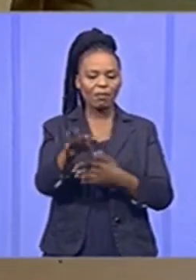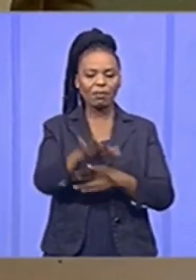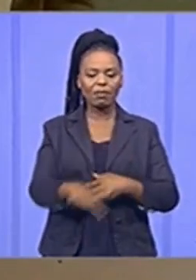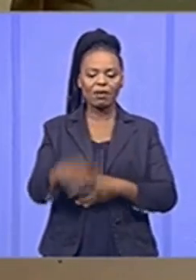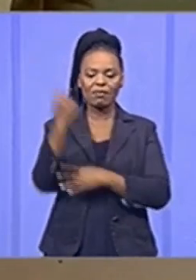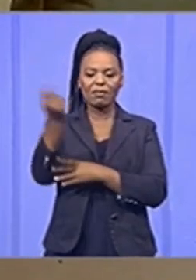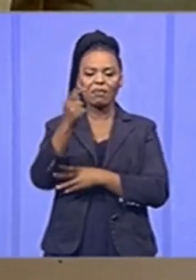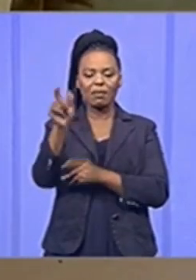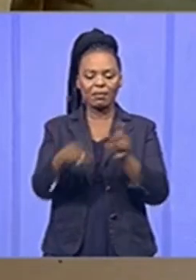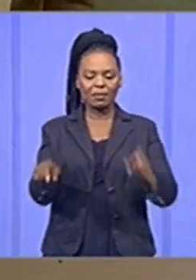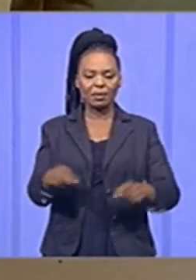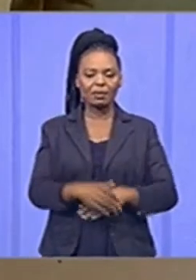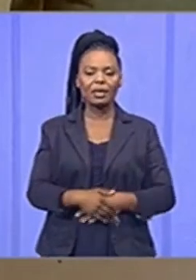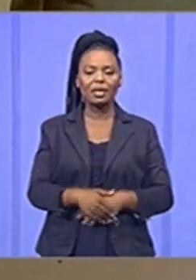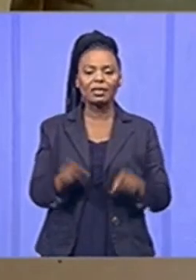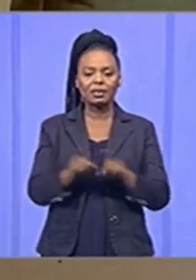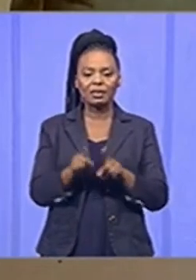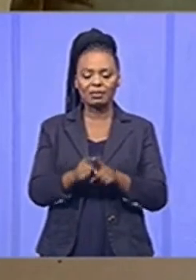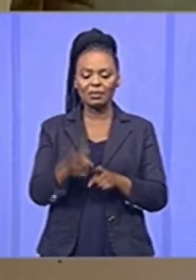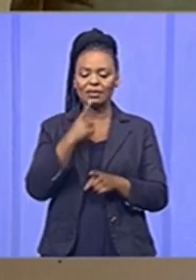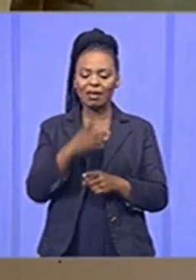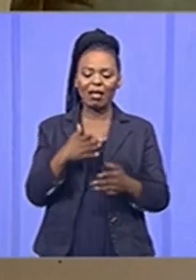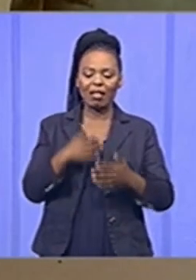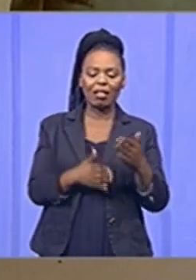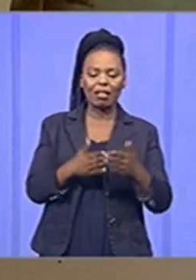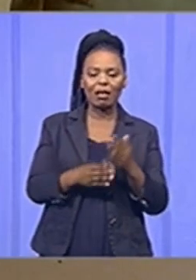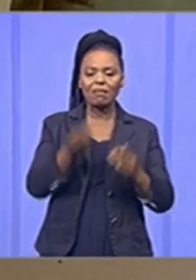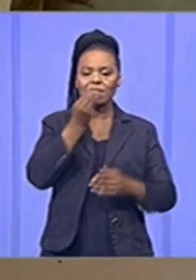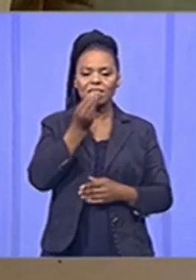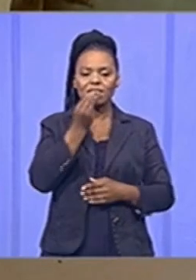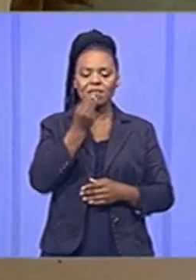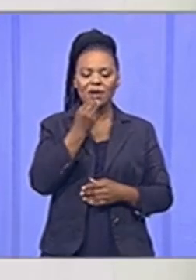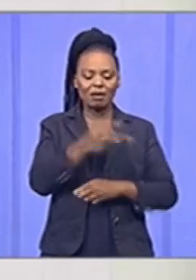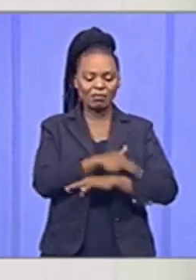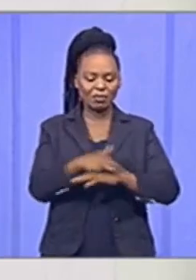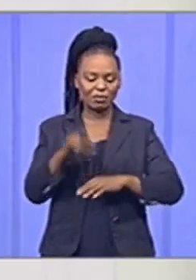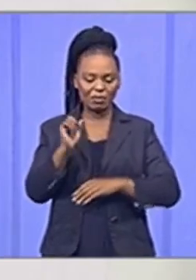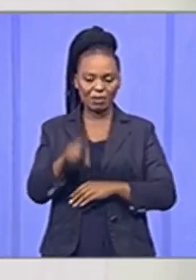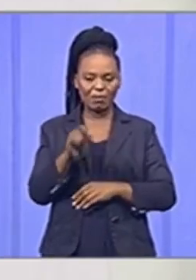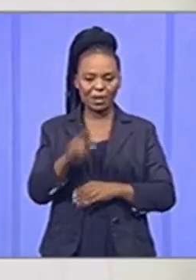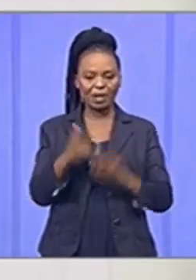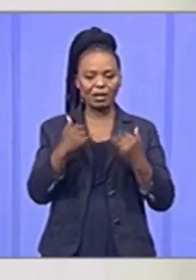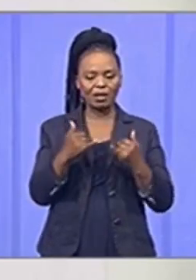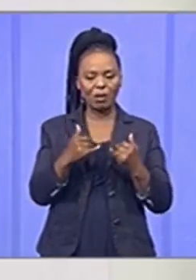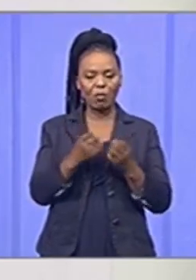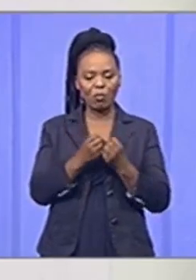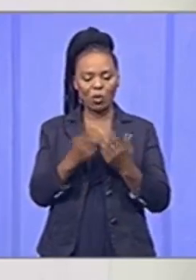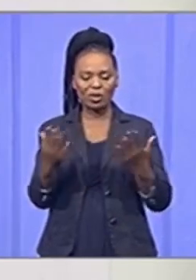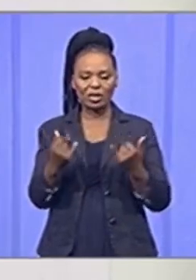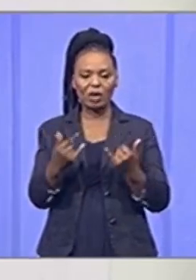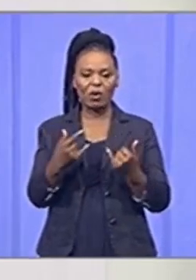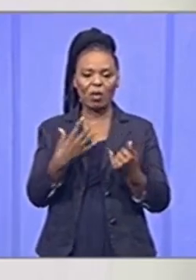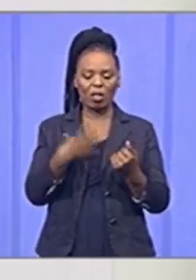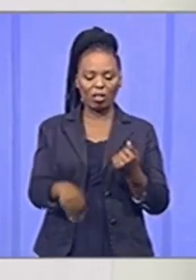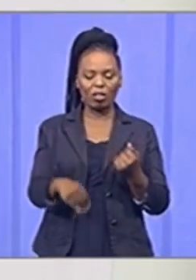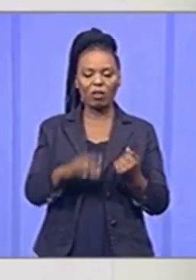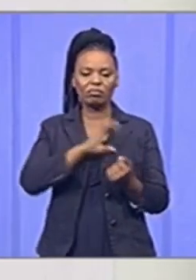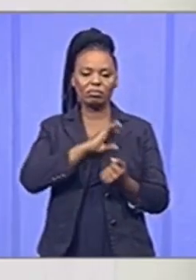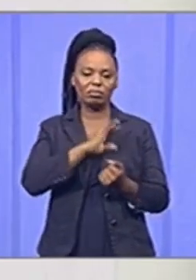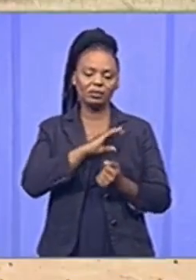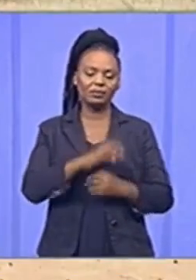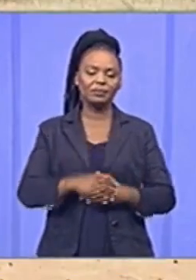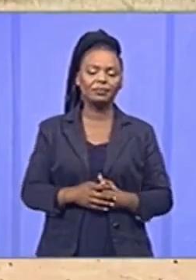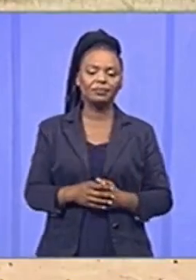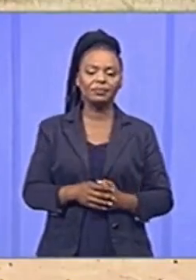hore diphephetso tse teng tlhahisong ya dijo lekaleng lena la tsa temo e tlo thefula bareki. Makhala